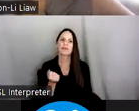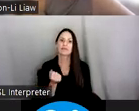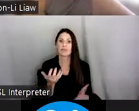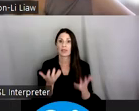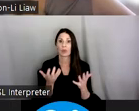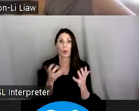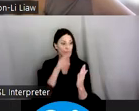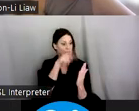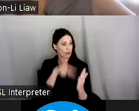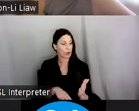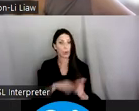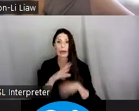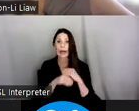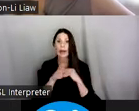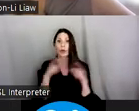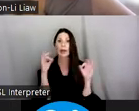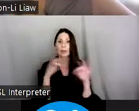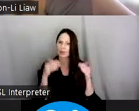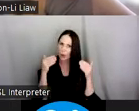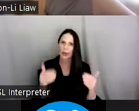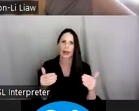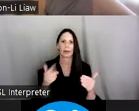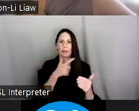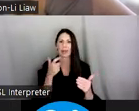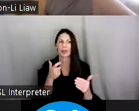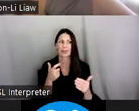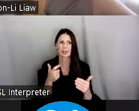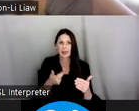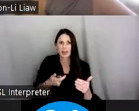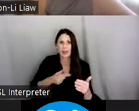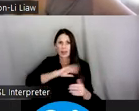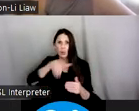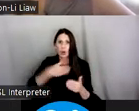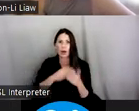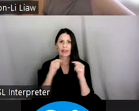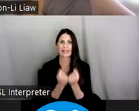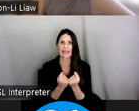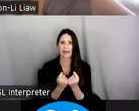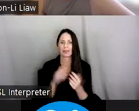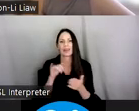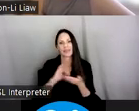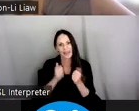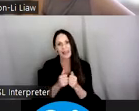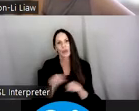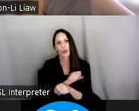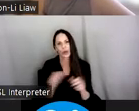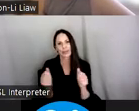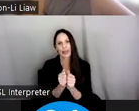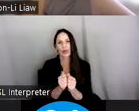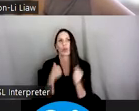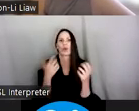and add your input, go ahead. Cause like I said, we're all a team and that's how we all work together and we want to get everybody's input. So